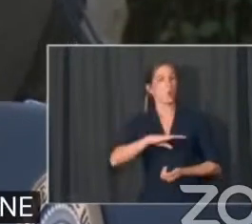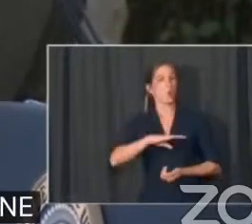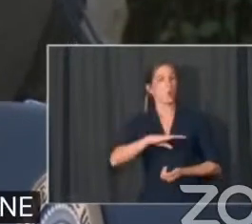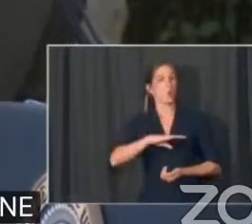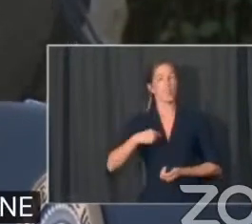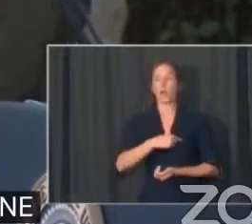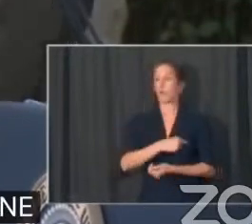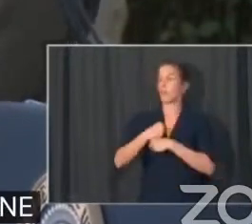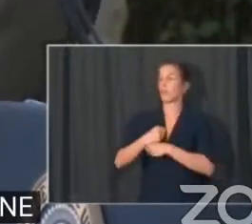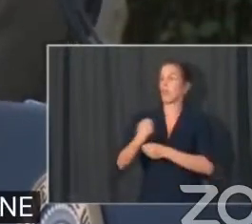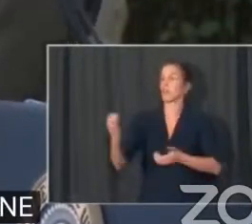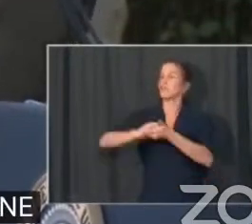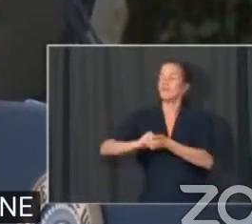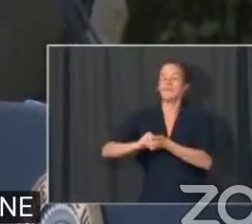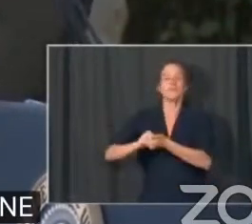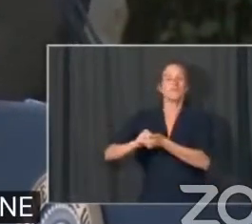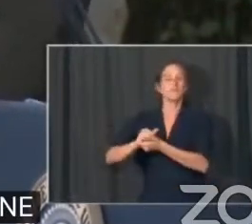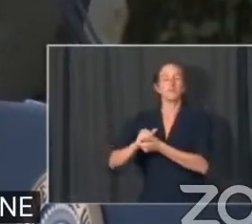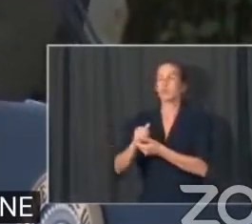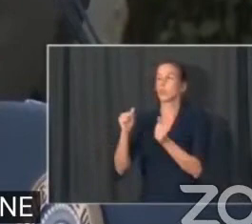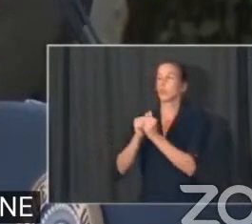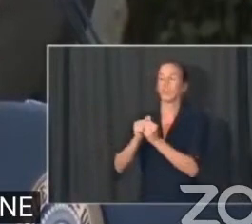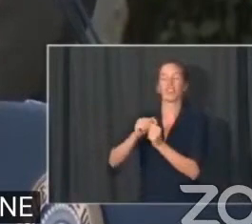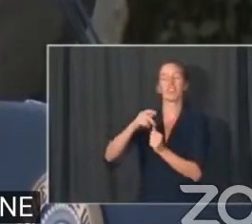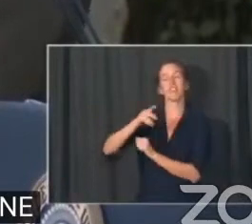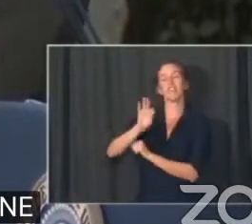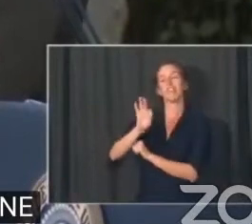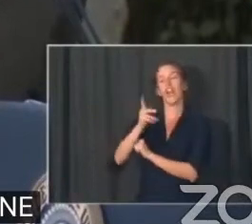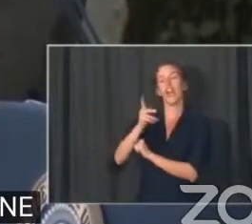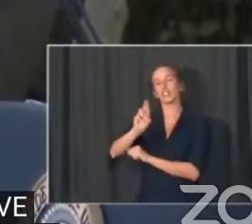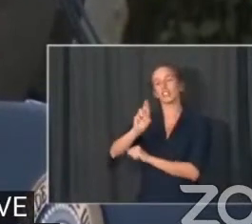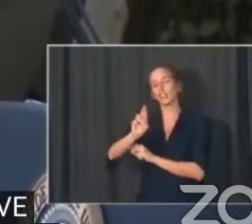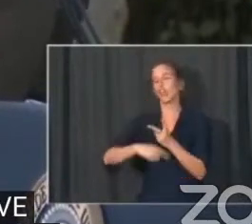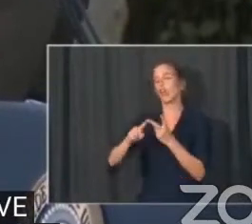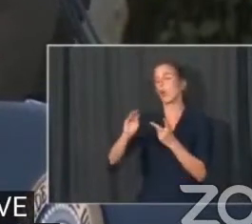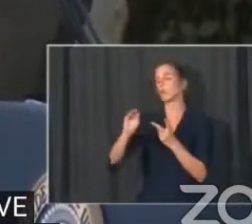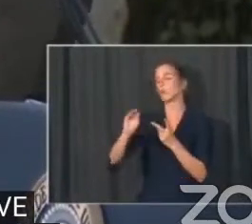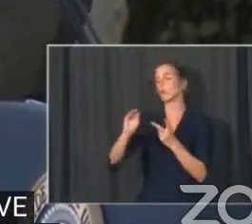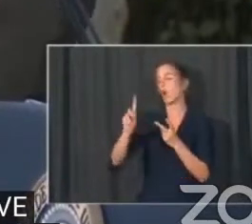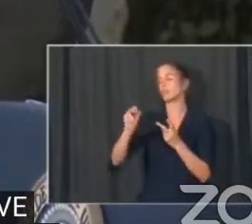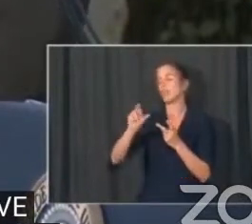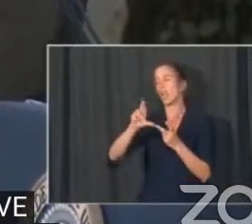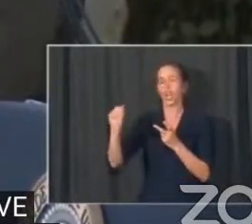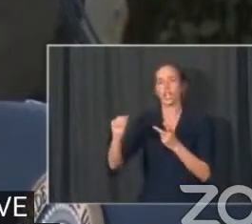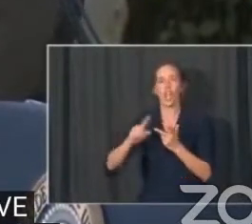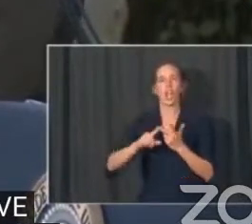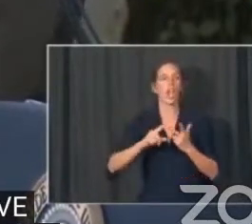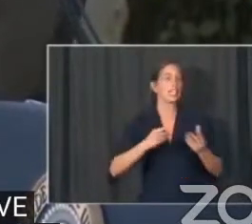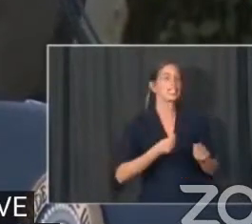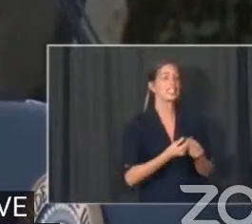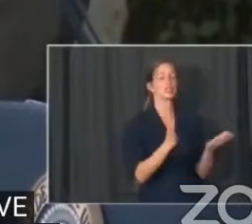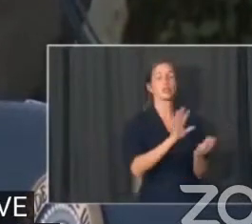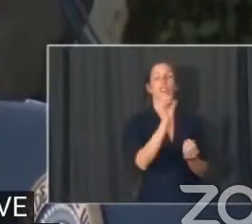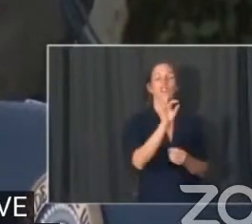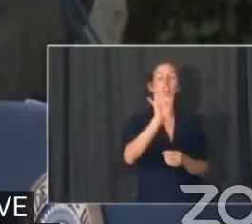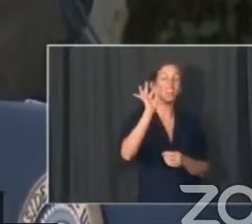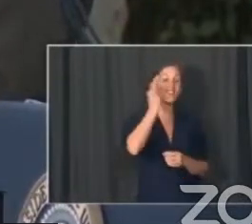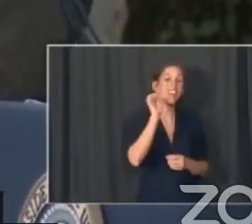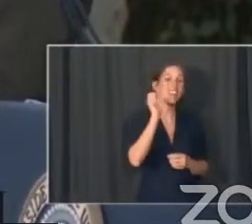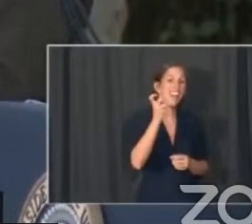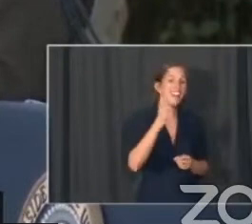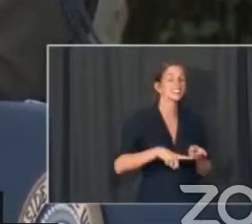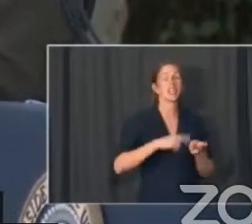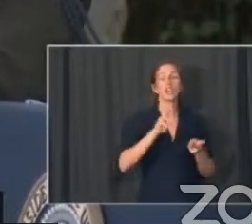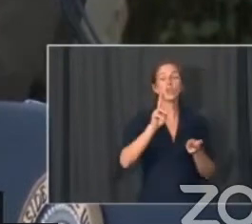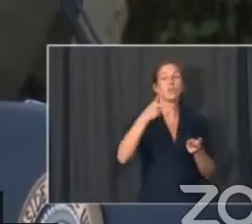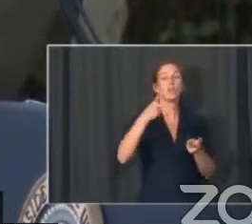formed with the disponible pharmaceutical para todos. companies like Pfizer and Moderna, distribution companies like Esta McKesson, unión FedEx, que hemos and formado